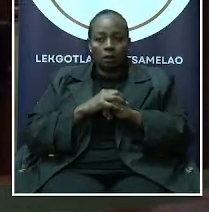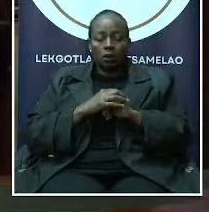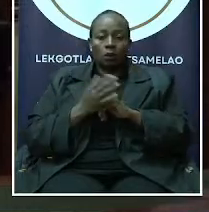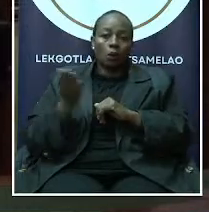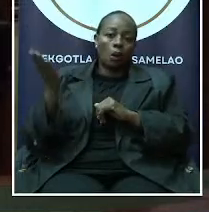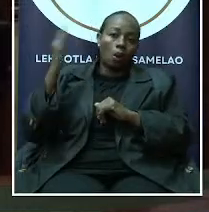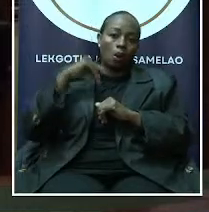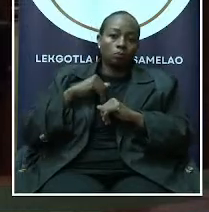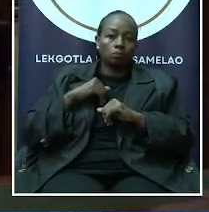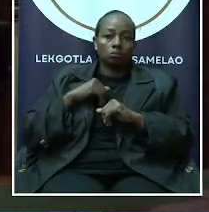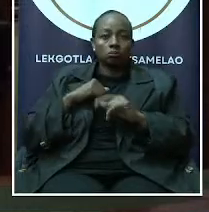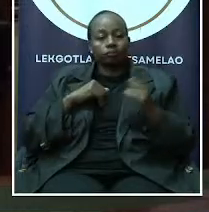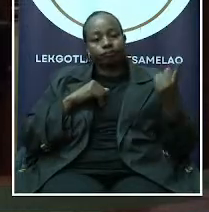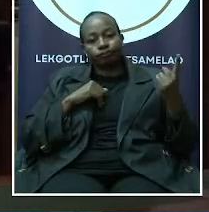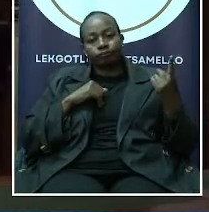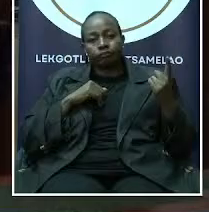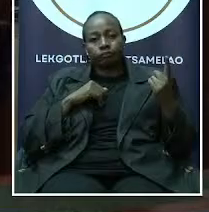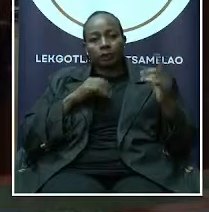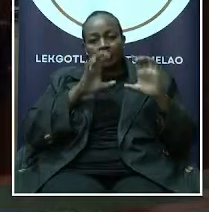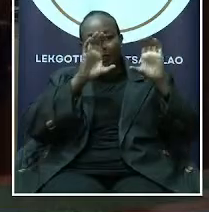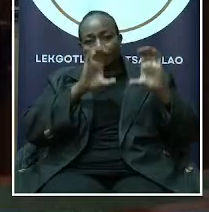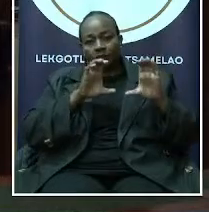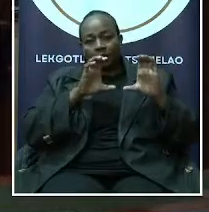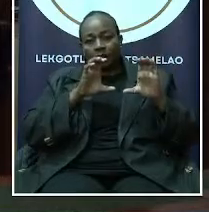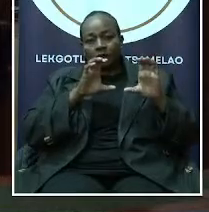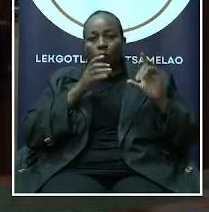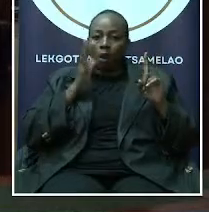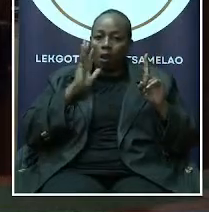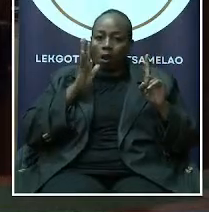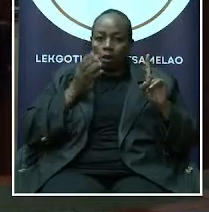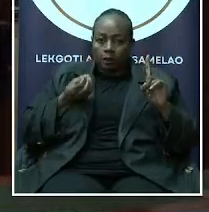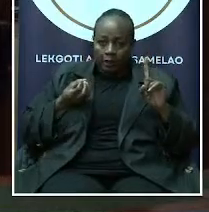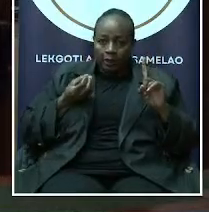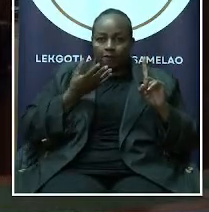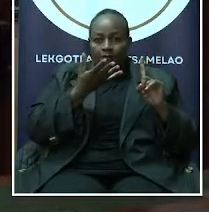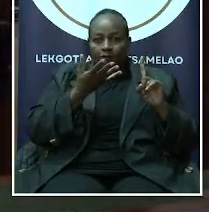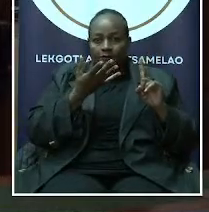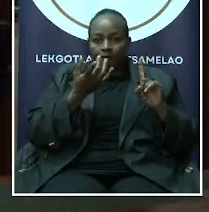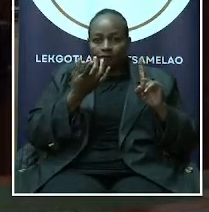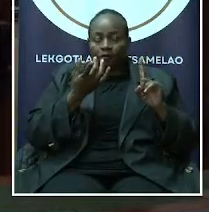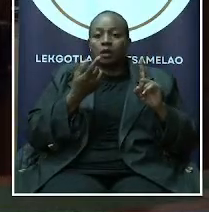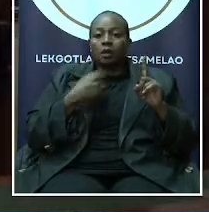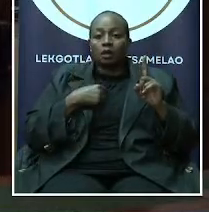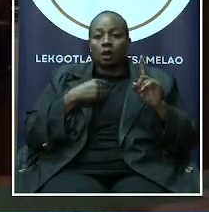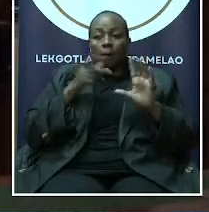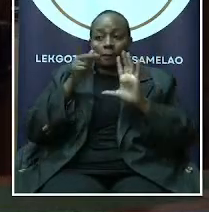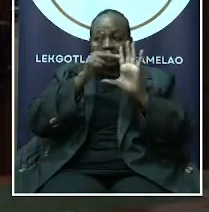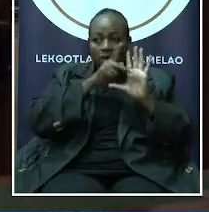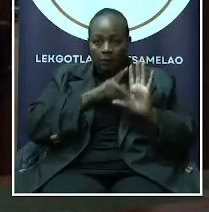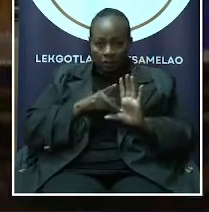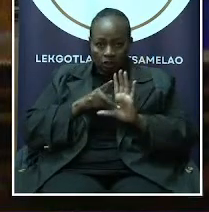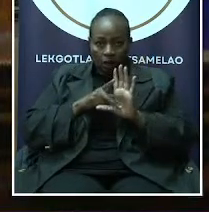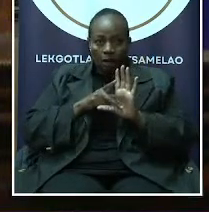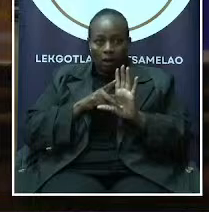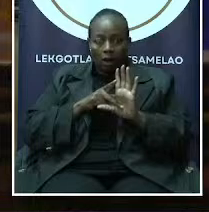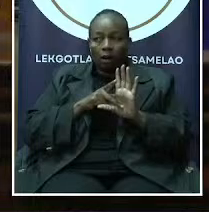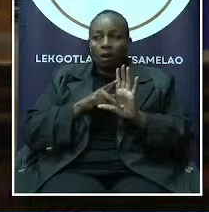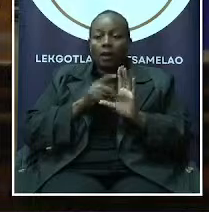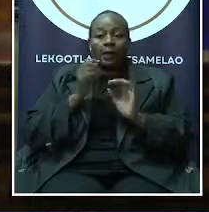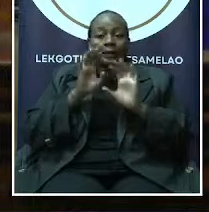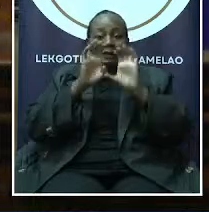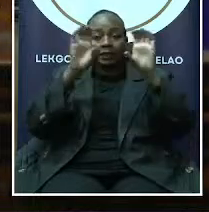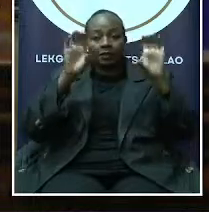you, you will pick up, your certificate will be presented to you, your certificate of participation. The